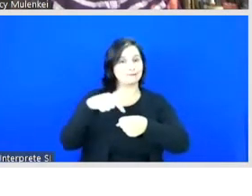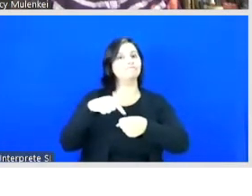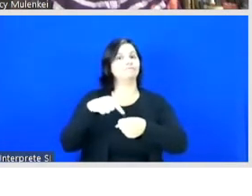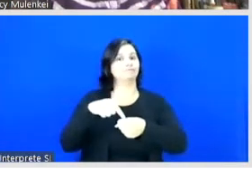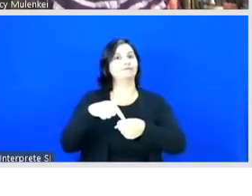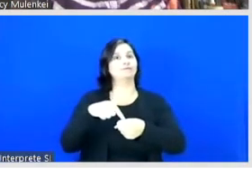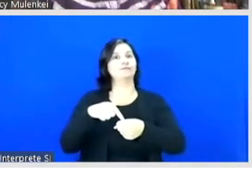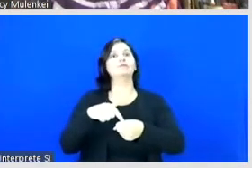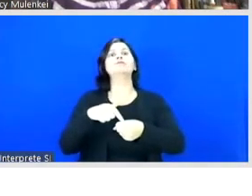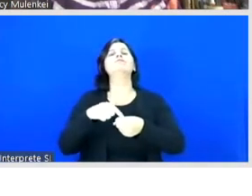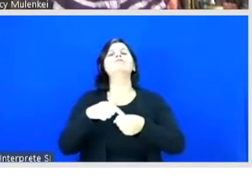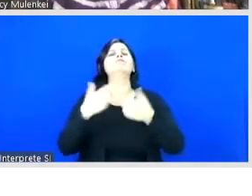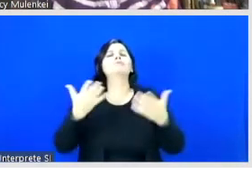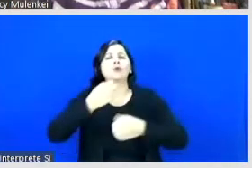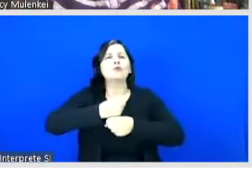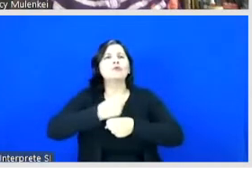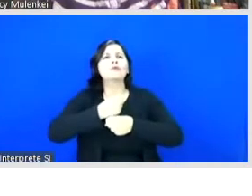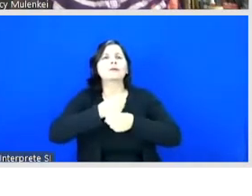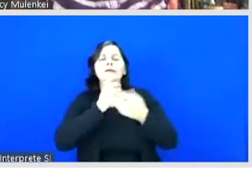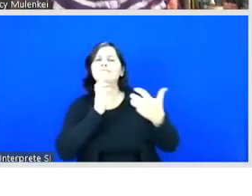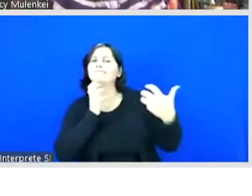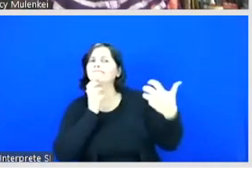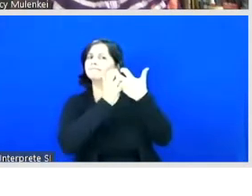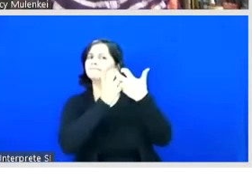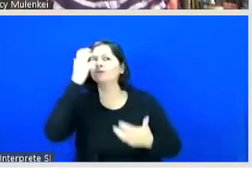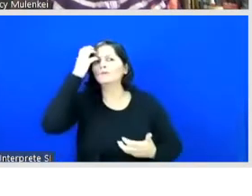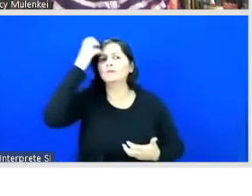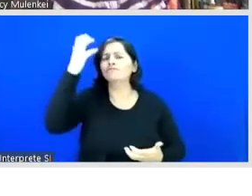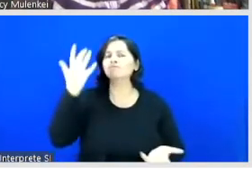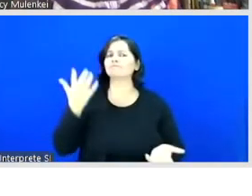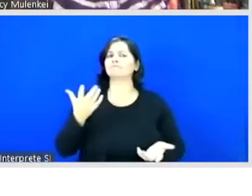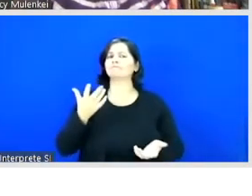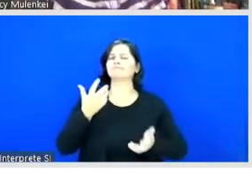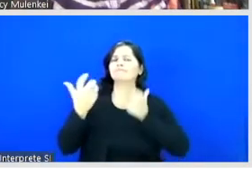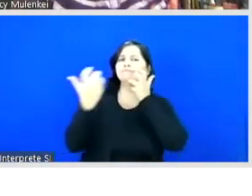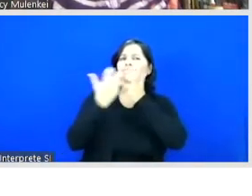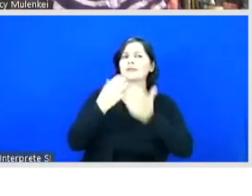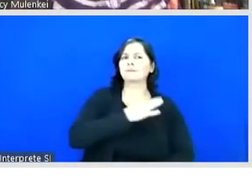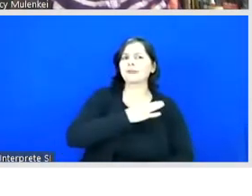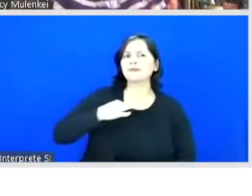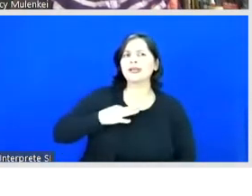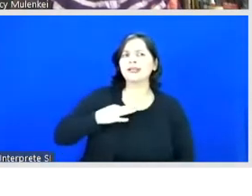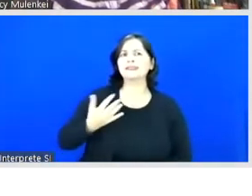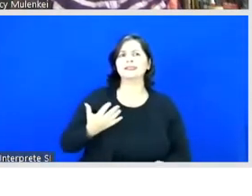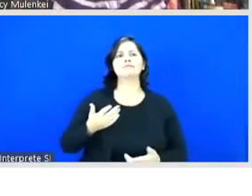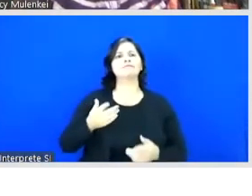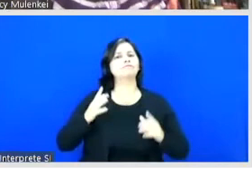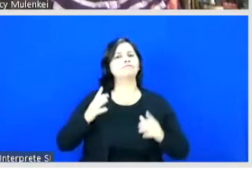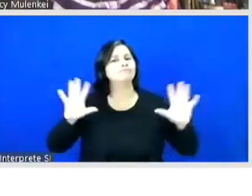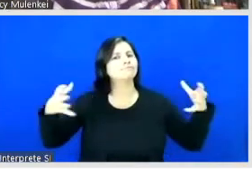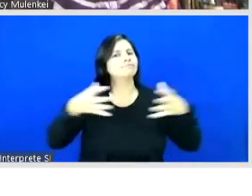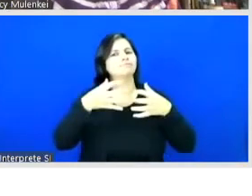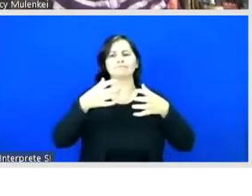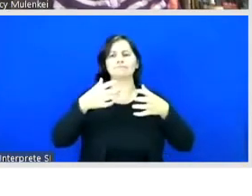and wasted resources. Our civil society actors should be at the forefront of efforts against the environmental crisis that